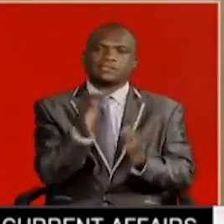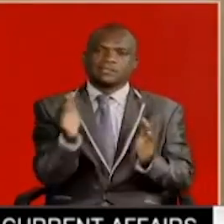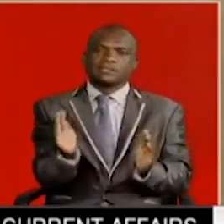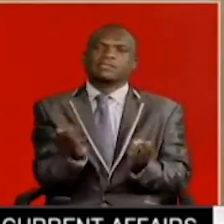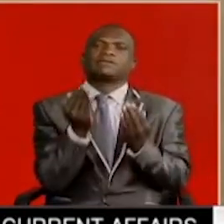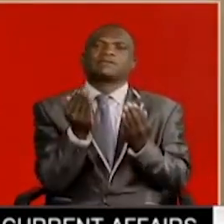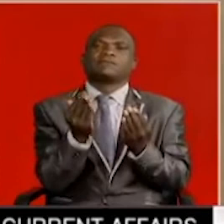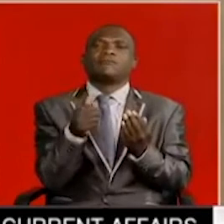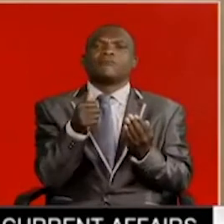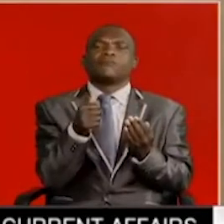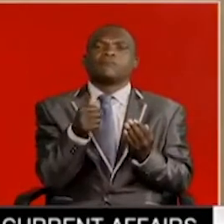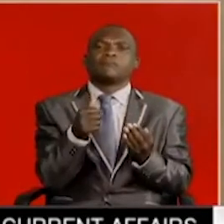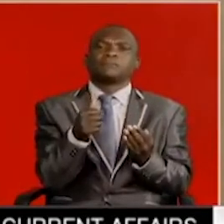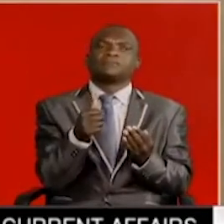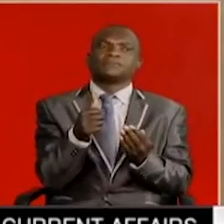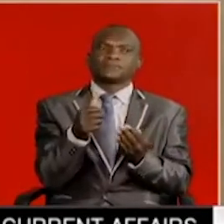One,